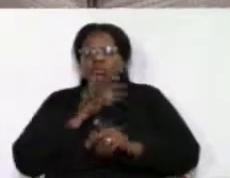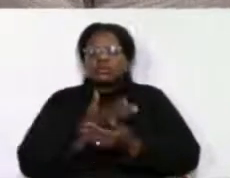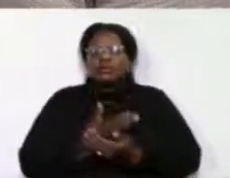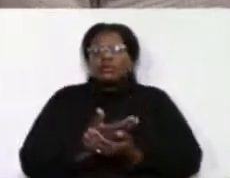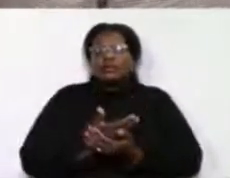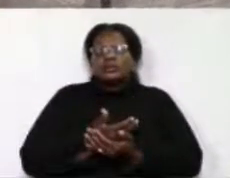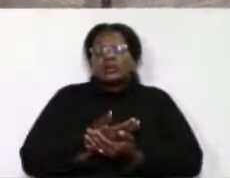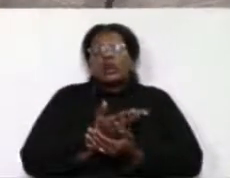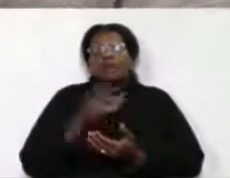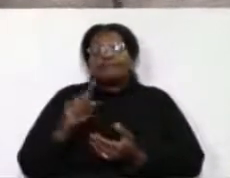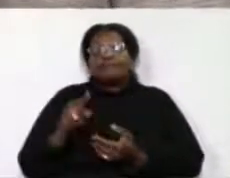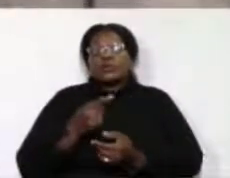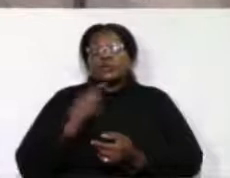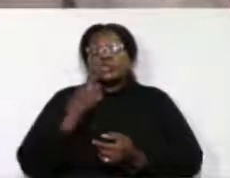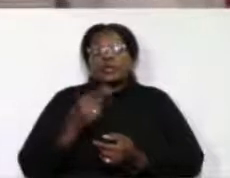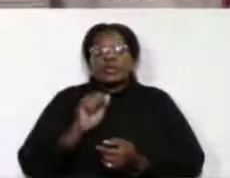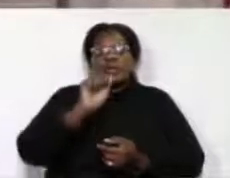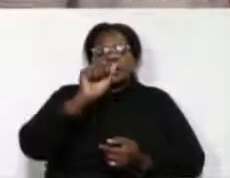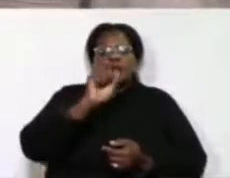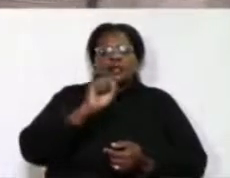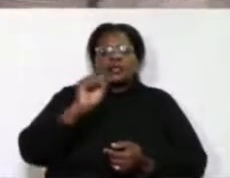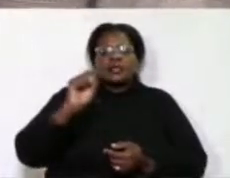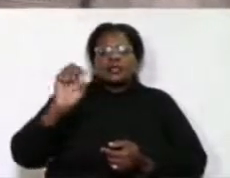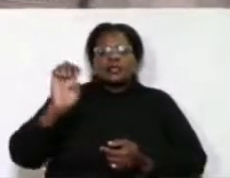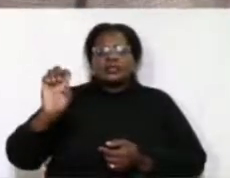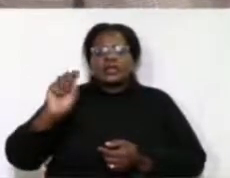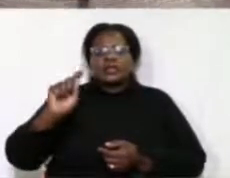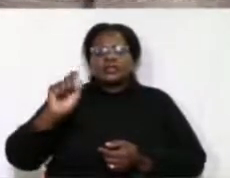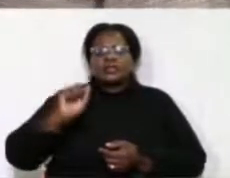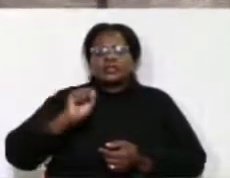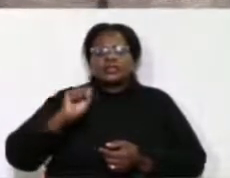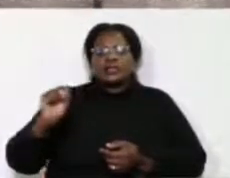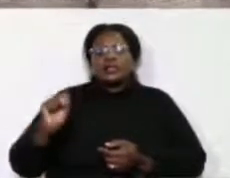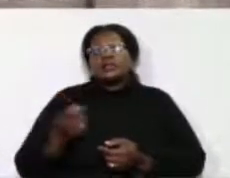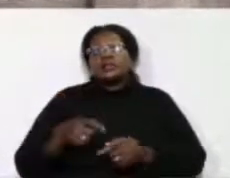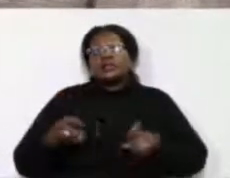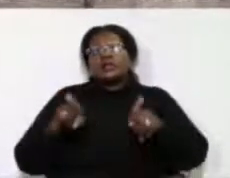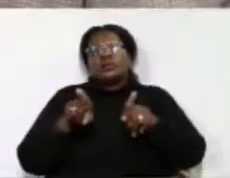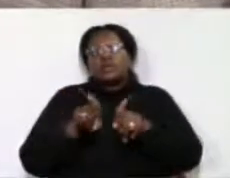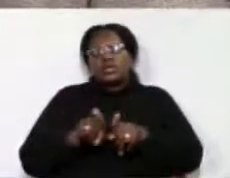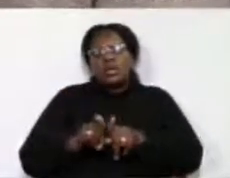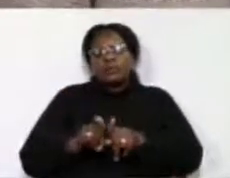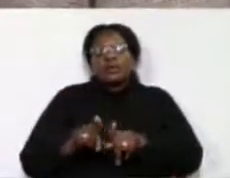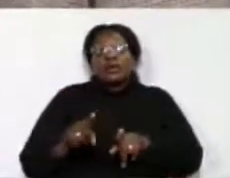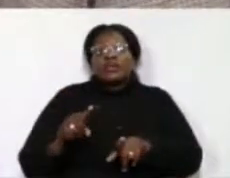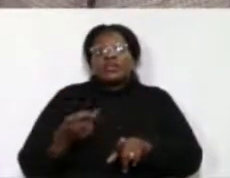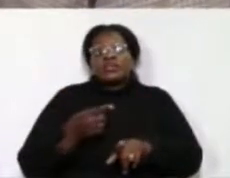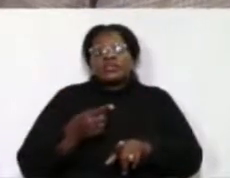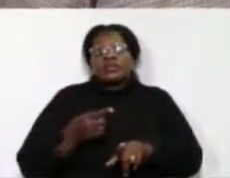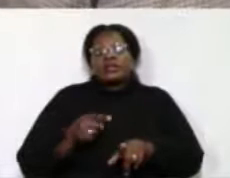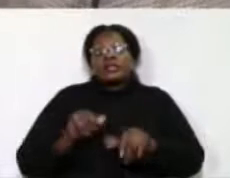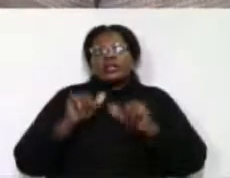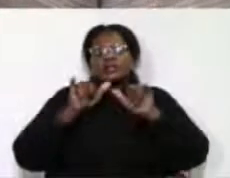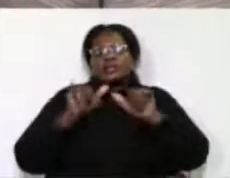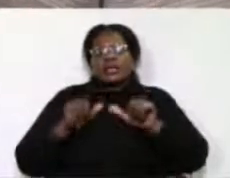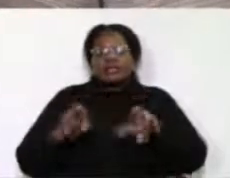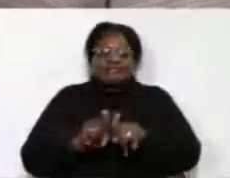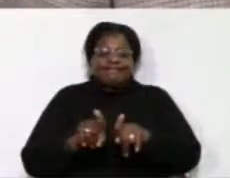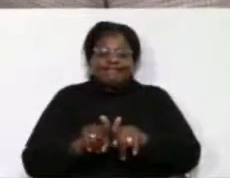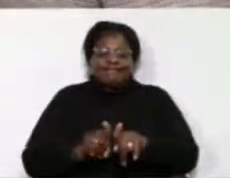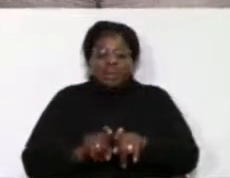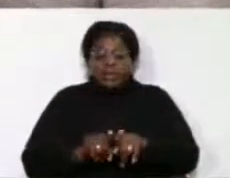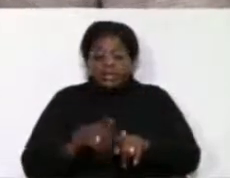assets. They're bought and paid for, and I own them. And I could sell them if I want to. So they can be considered as cash because I could always